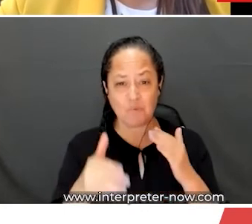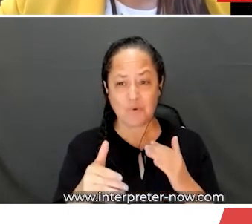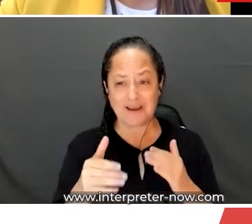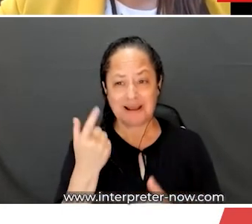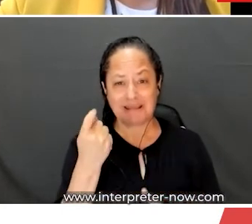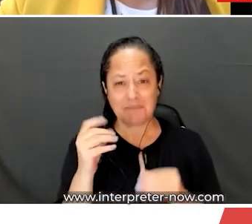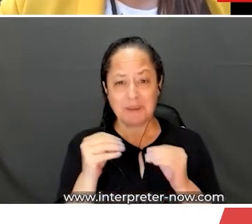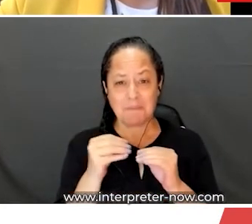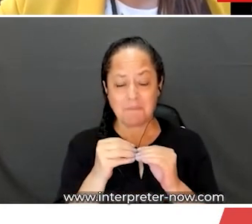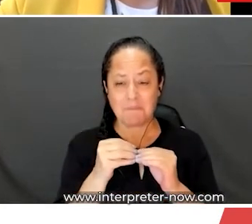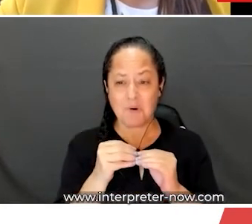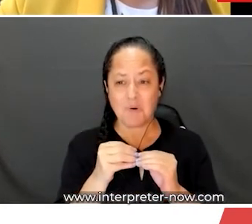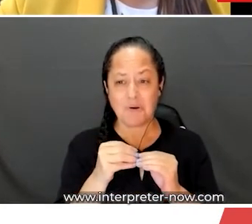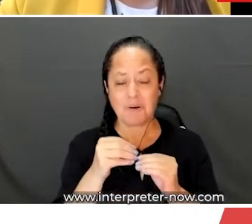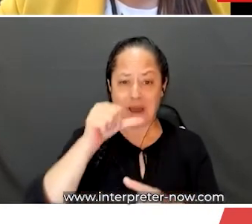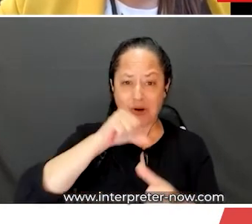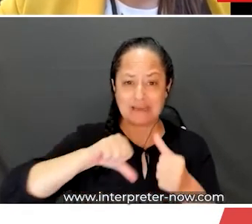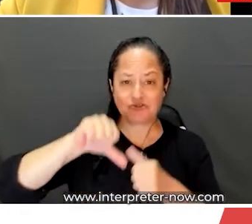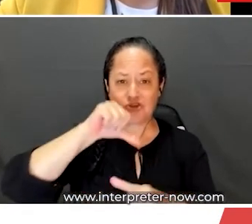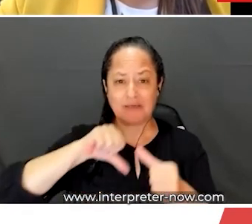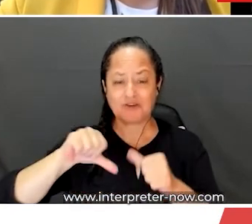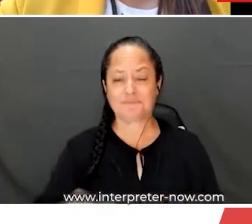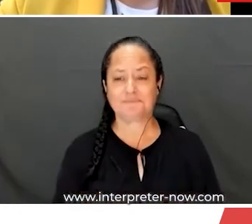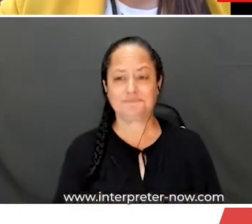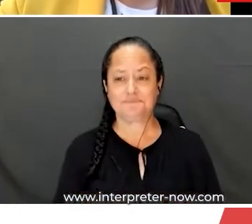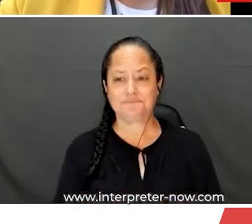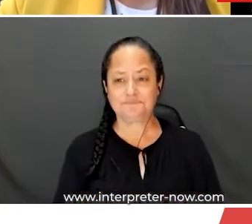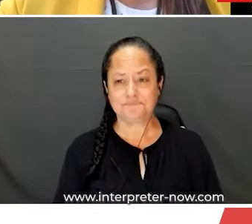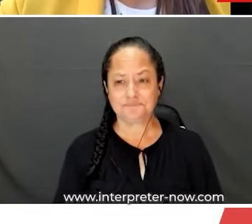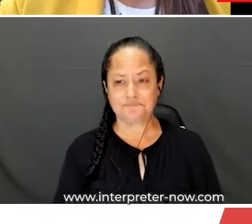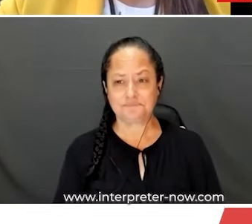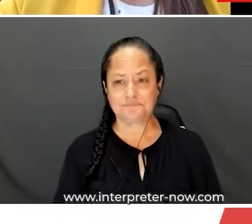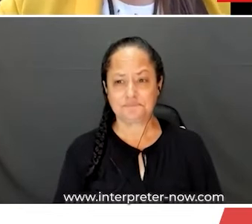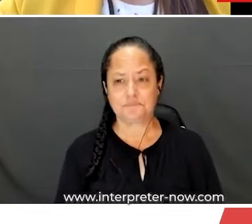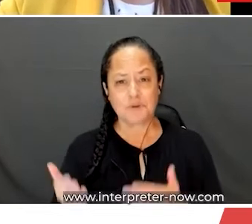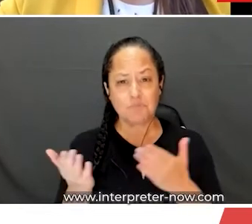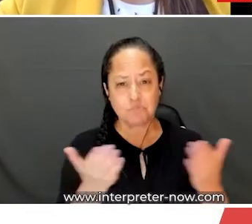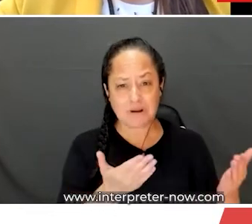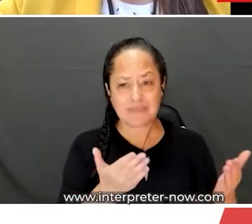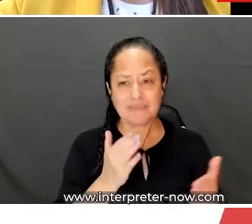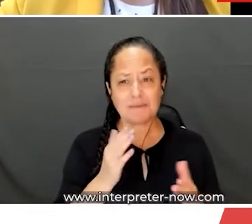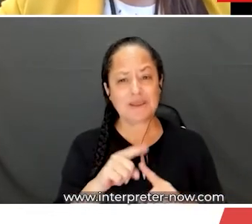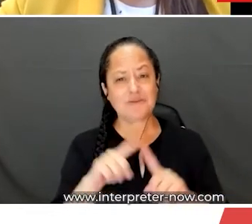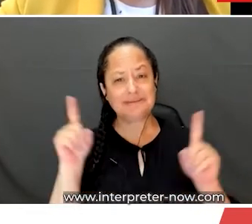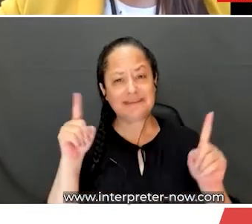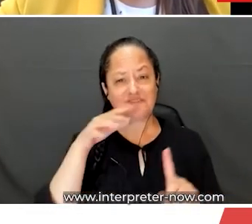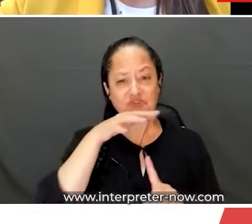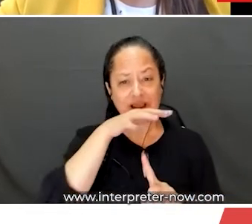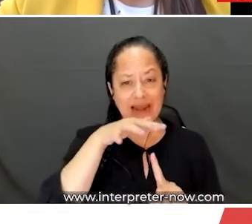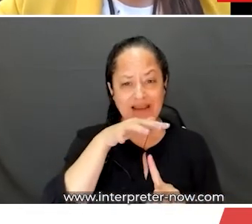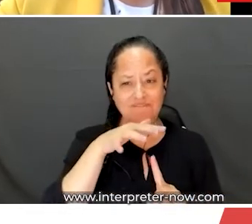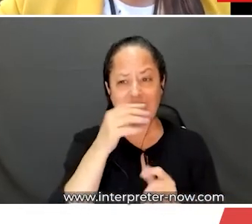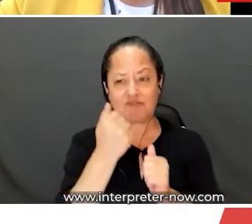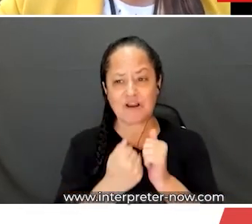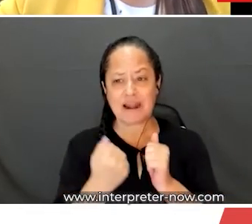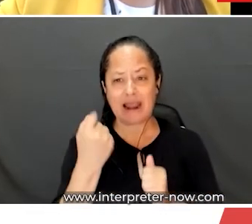bit more about each other. As I say, bring them into a different environment where